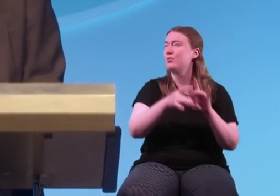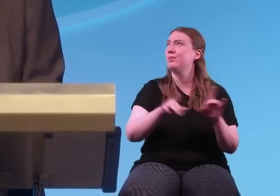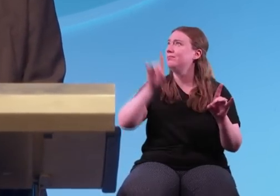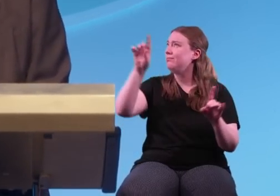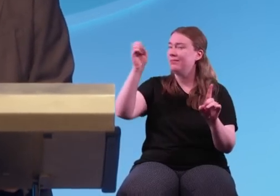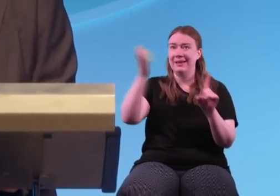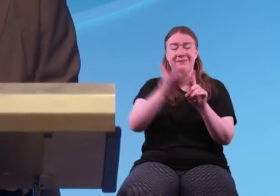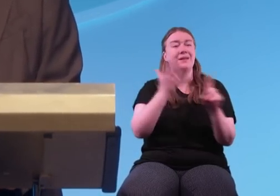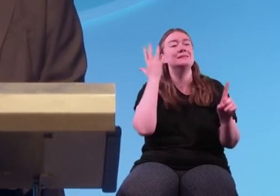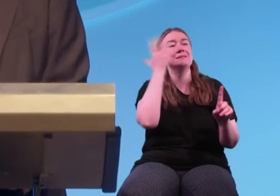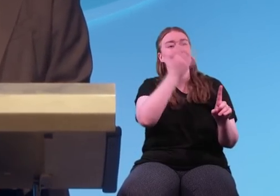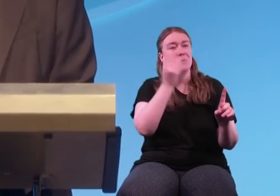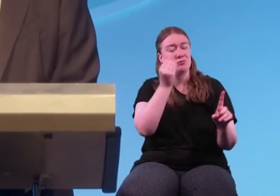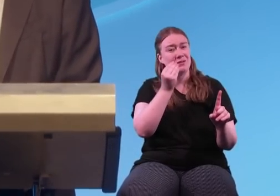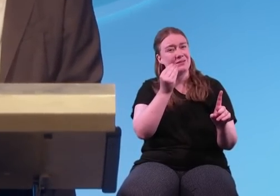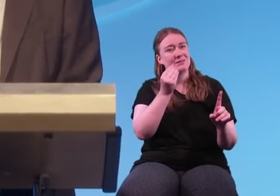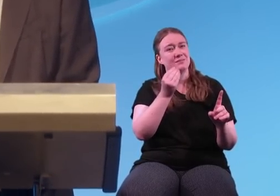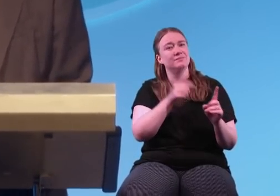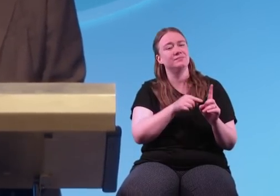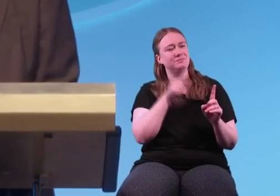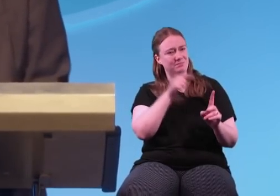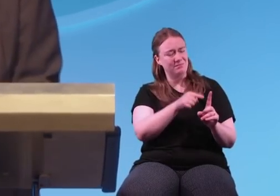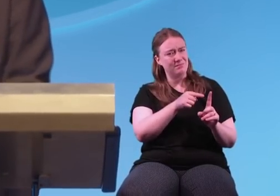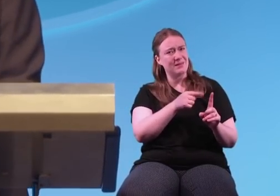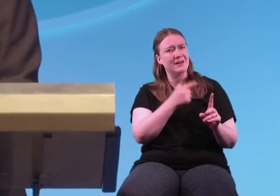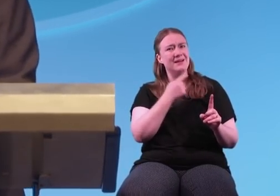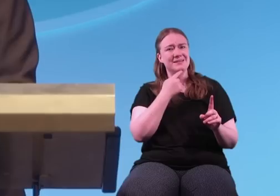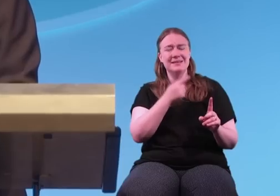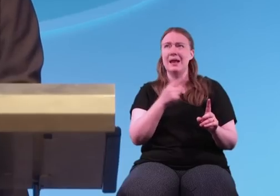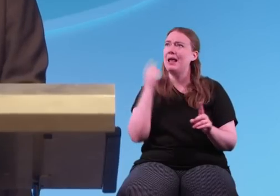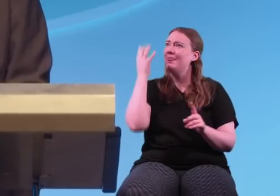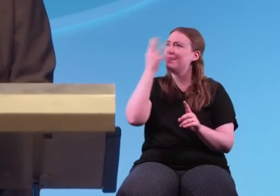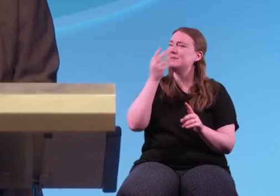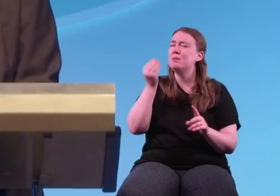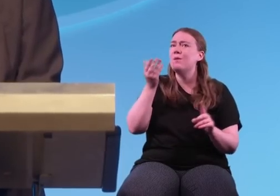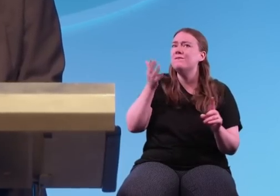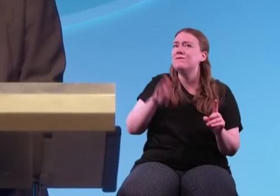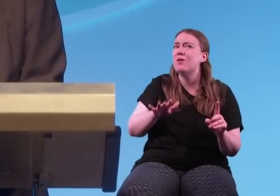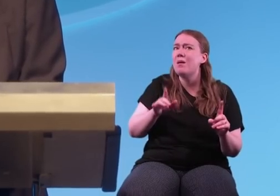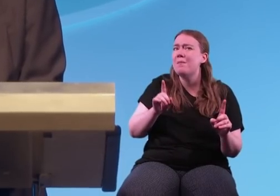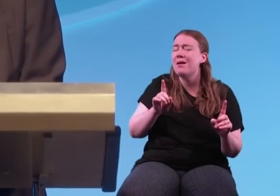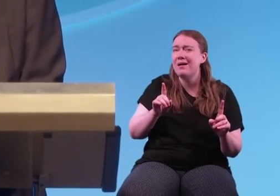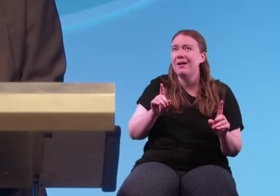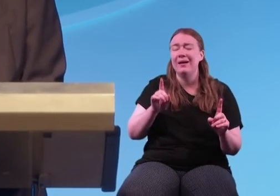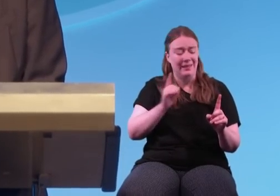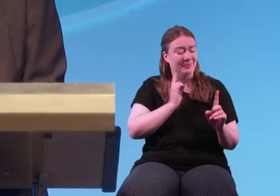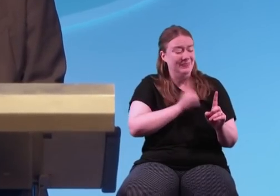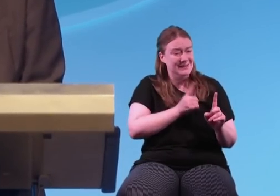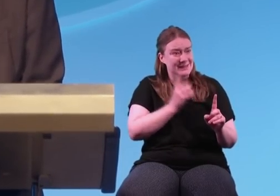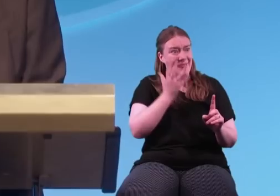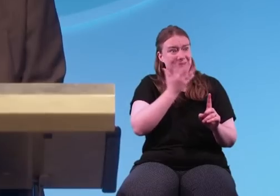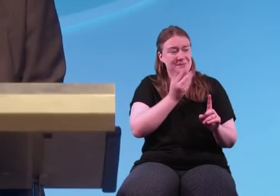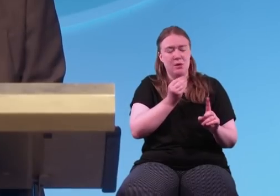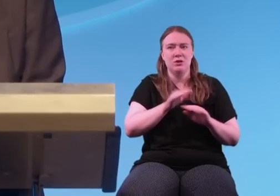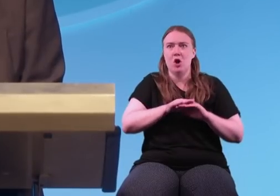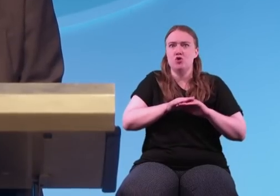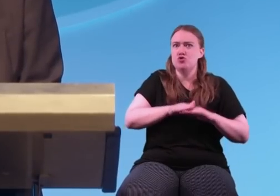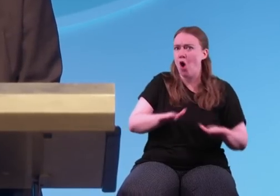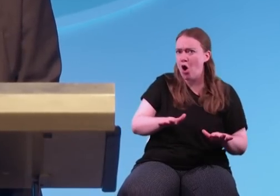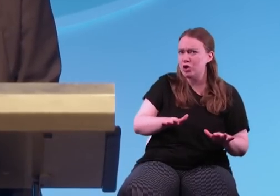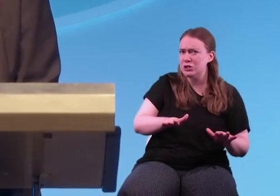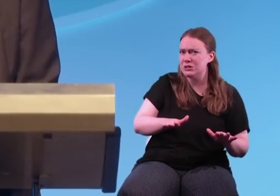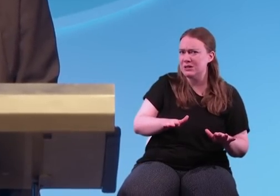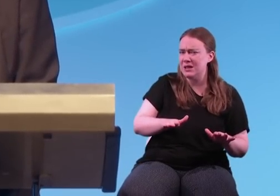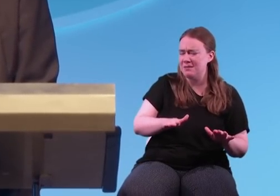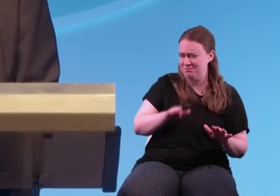this in negative terms. He doesn't say it is a spirit of, but rather it is a spirit not of. And